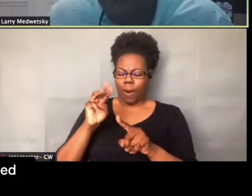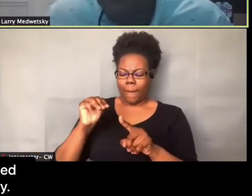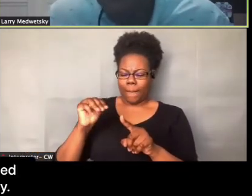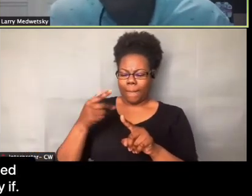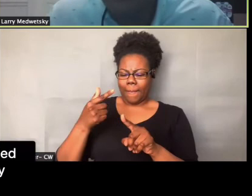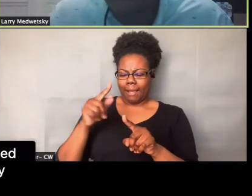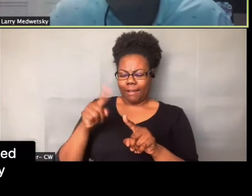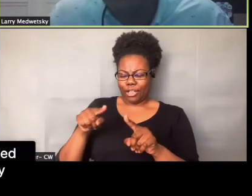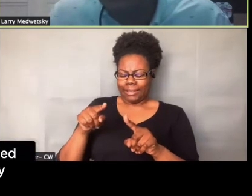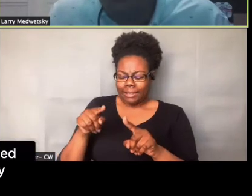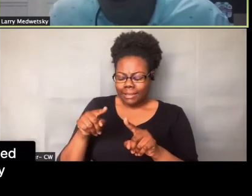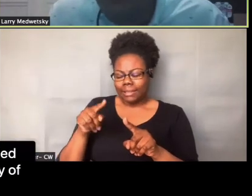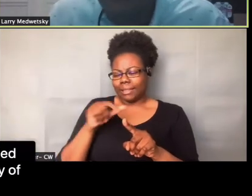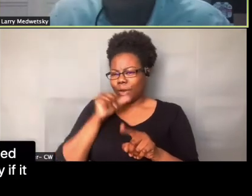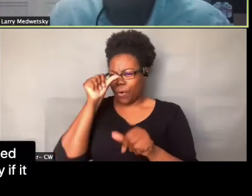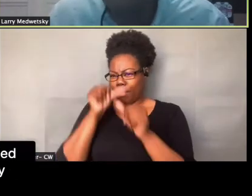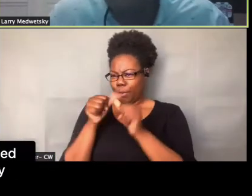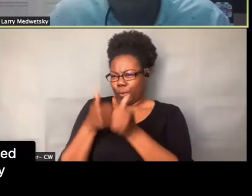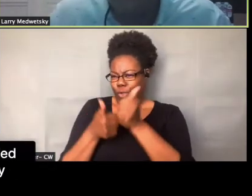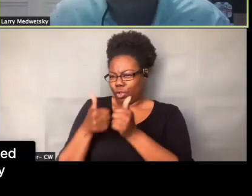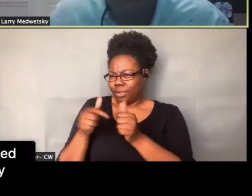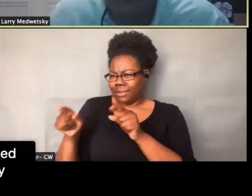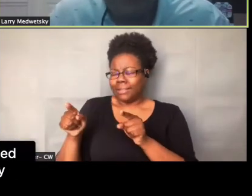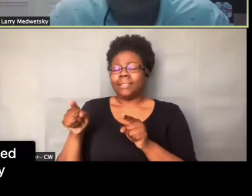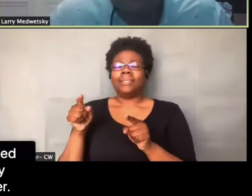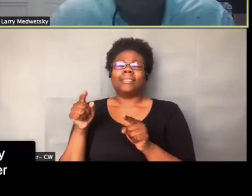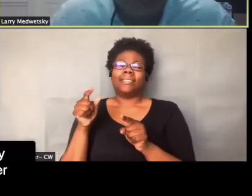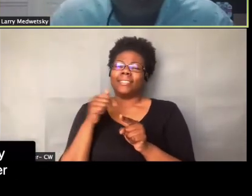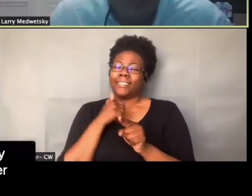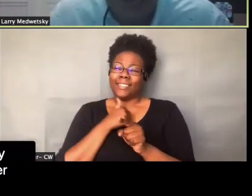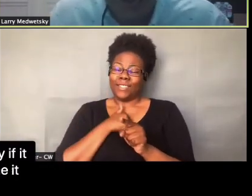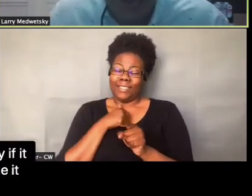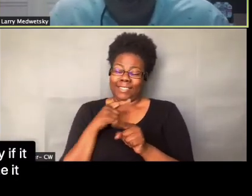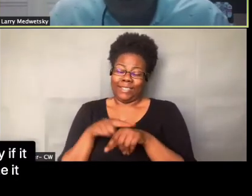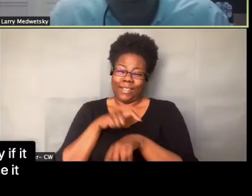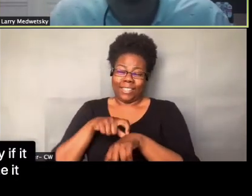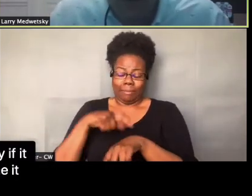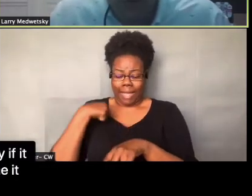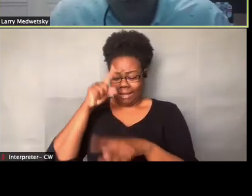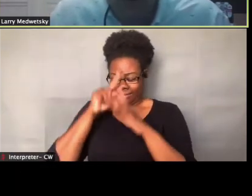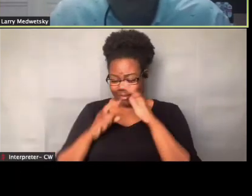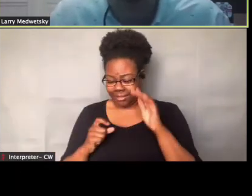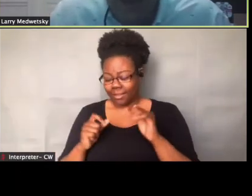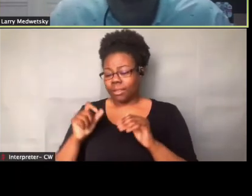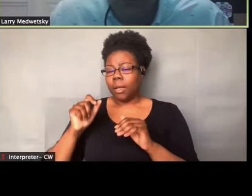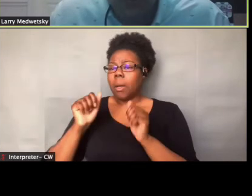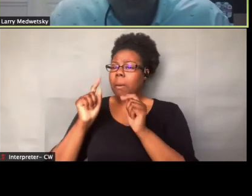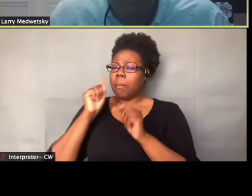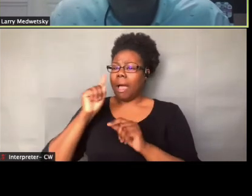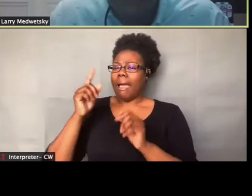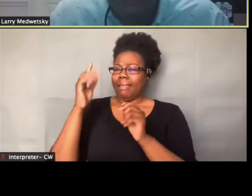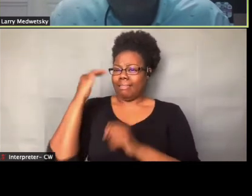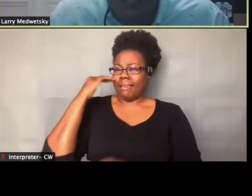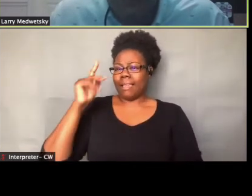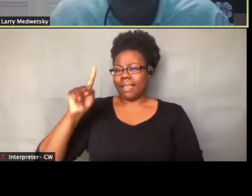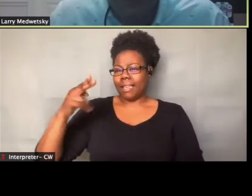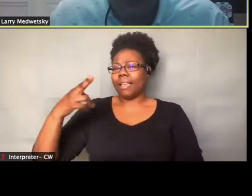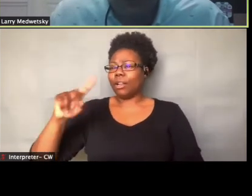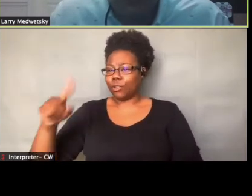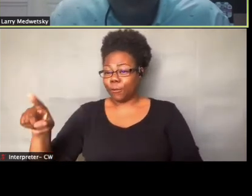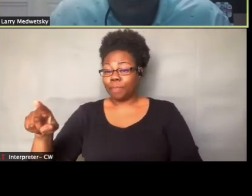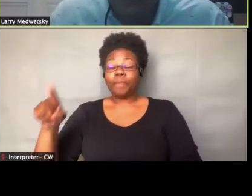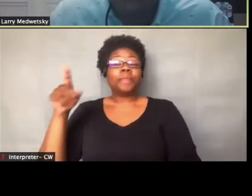if it's been so long that I can't remember which one it is. Anyway, Phonak replaced that